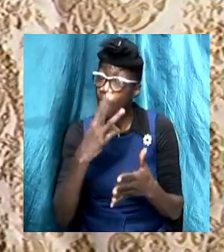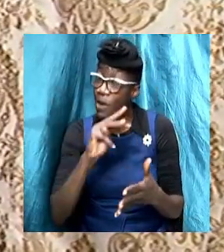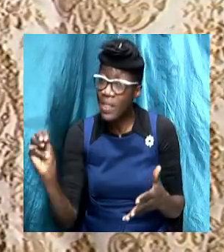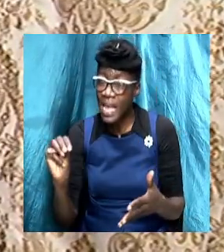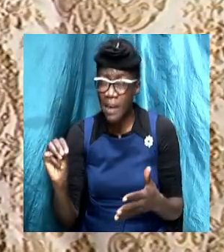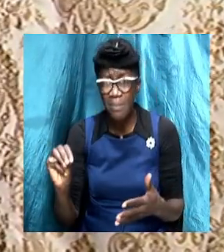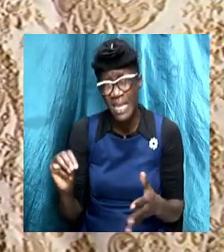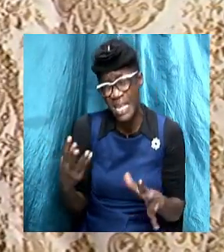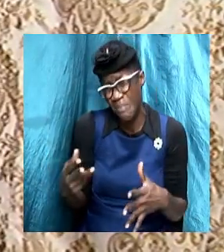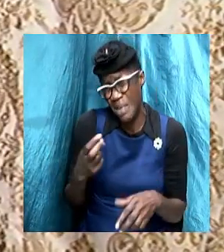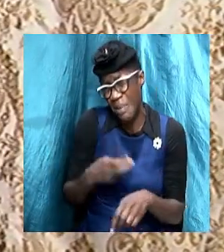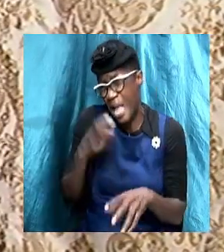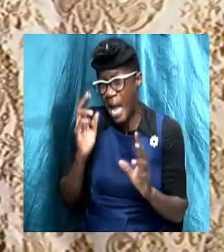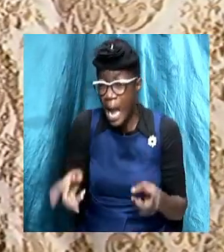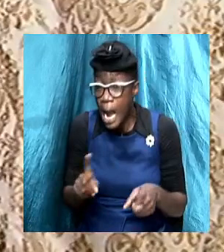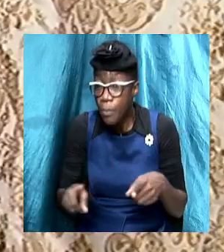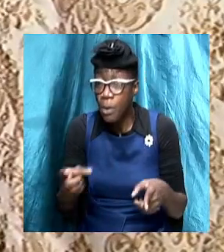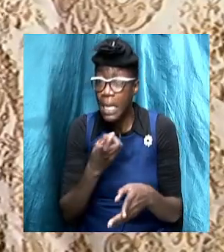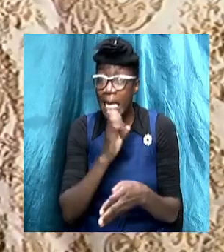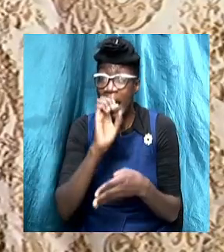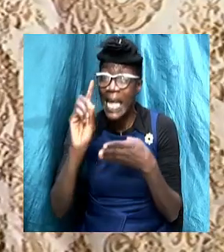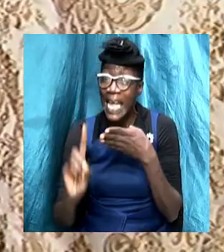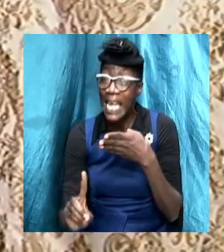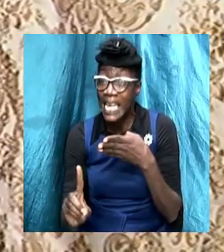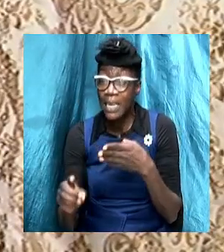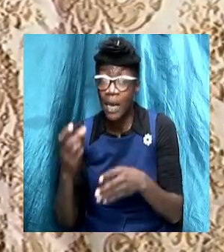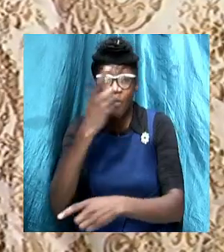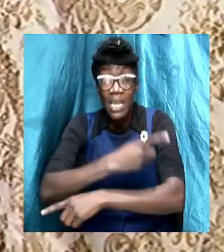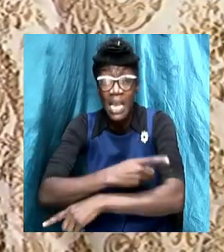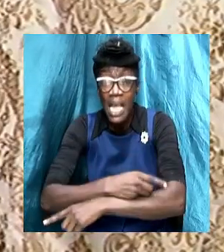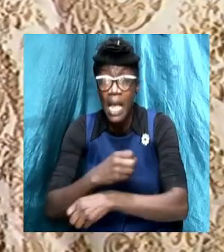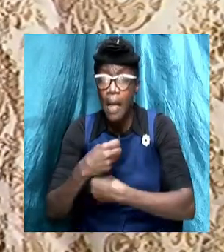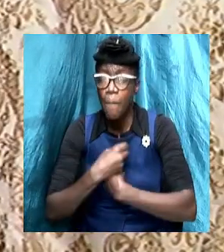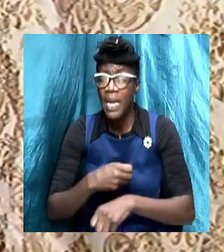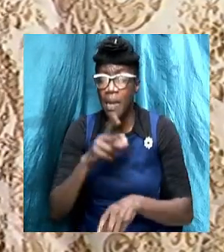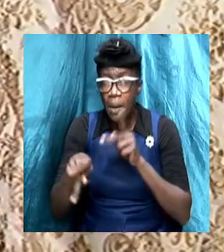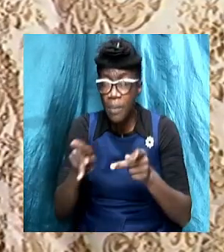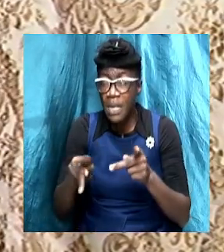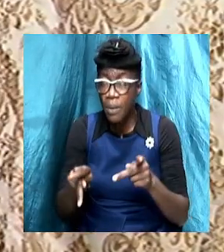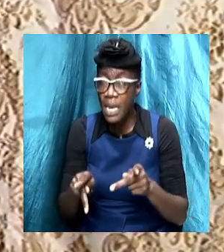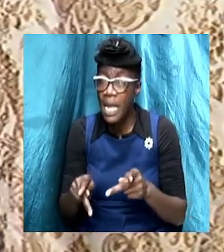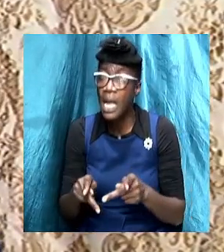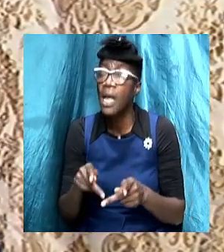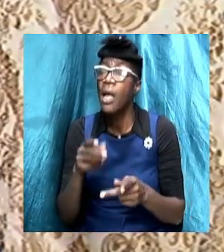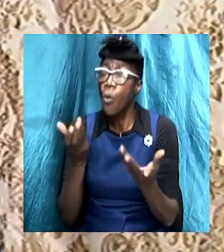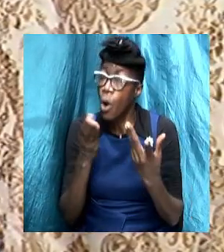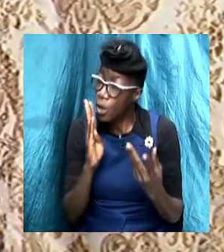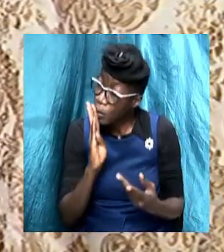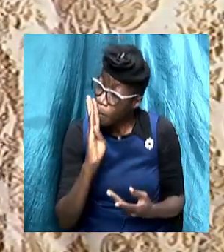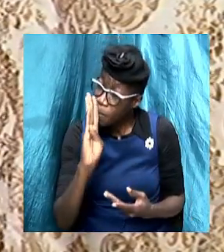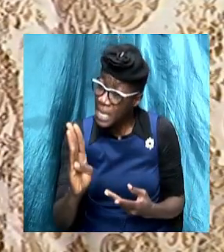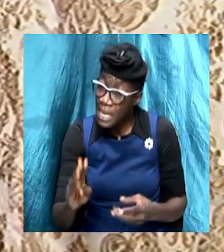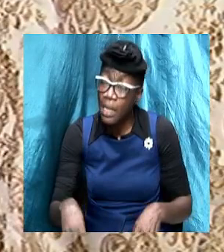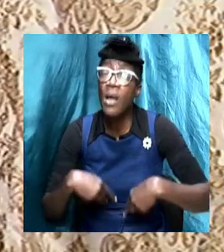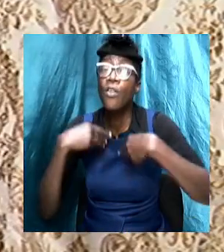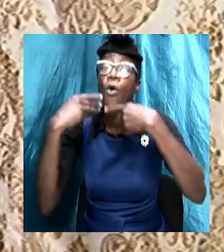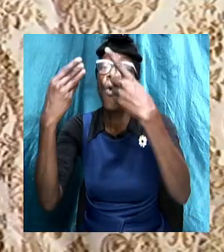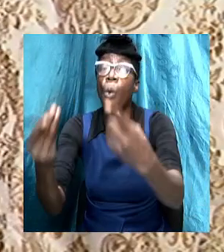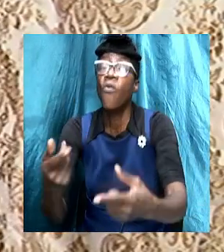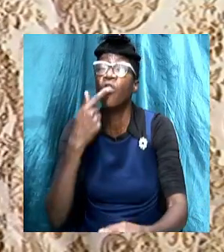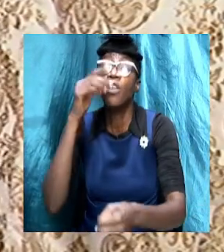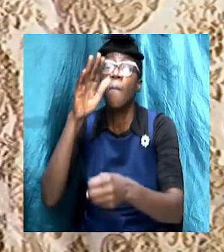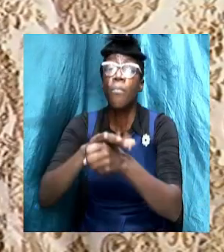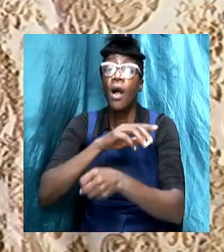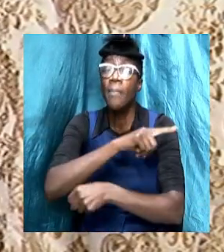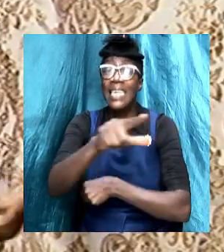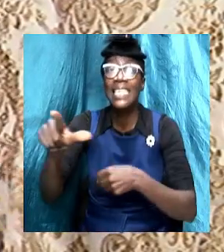at the end of the day, it was to make them into the people that they ought to be. So they went over into the promised land, and we know the story